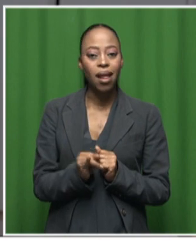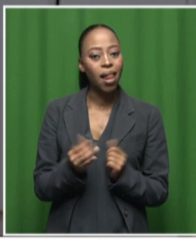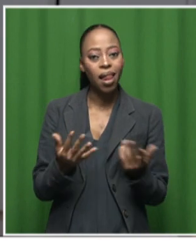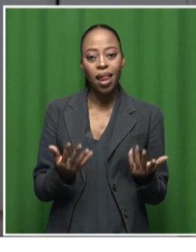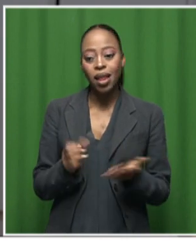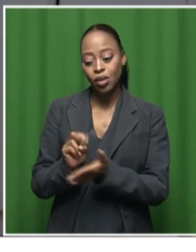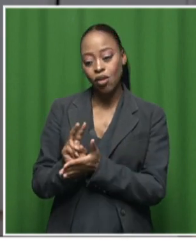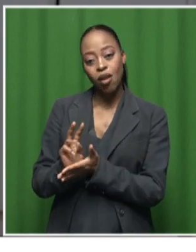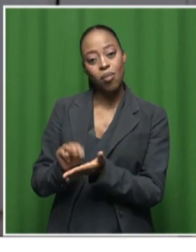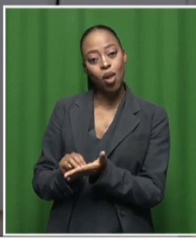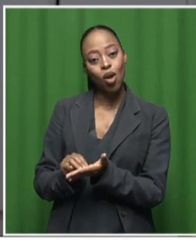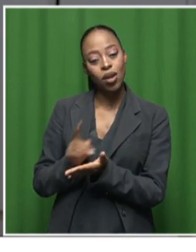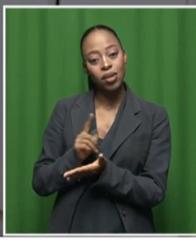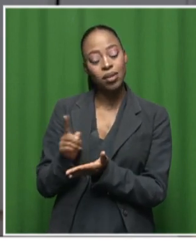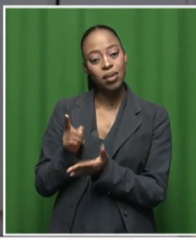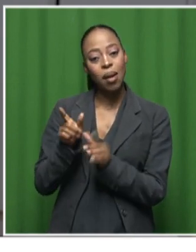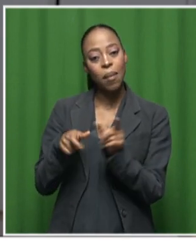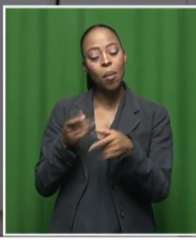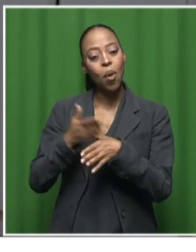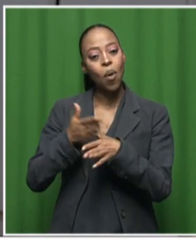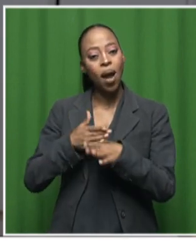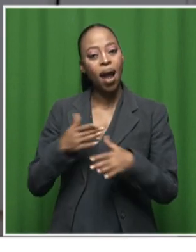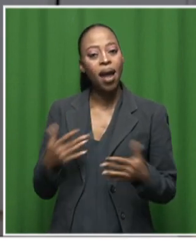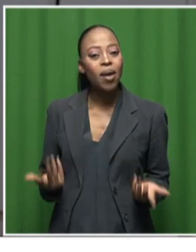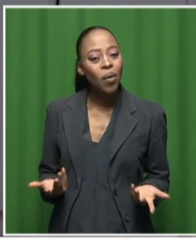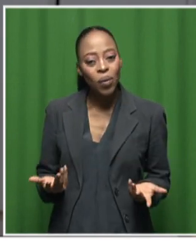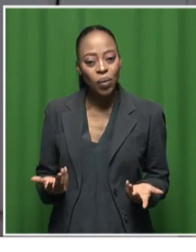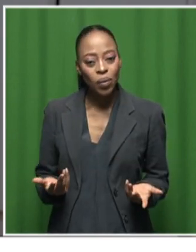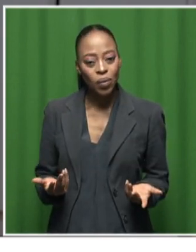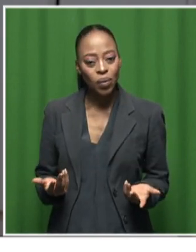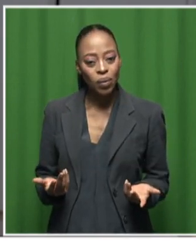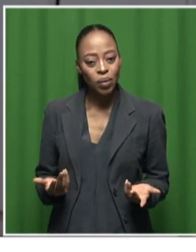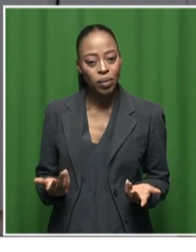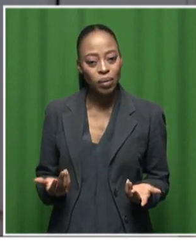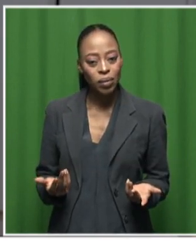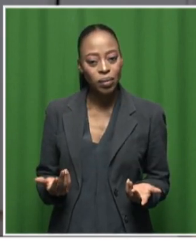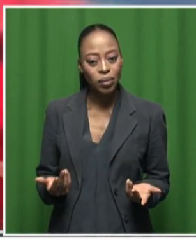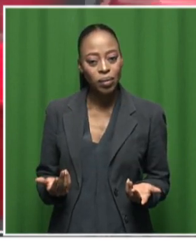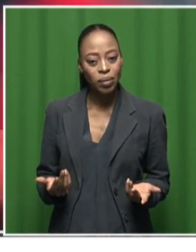nearly 12 million unemployed. And that